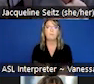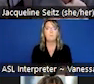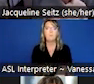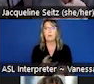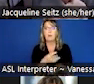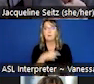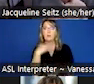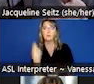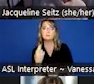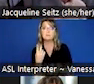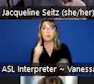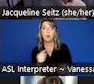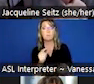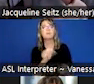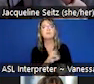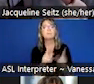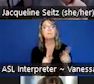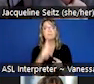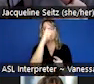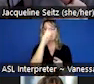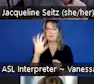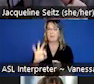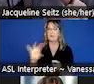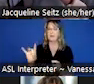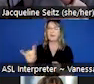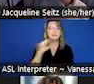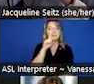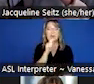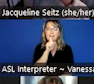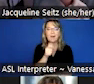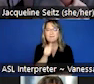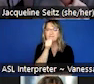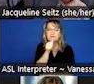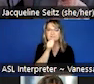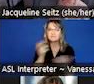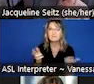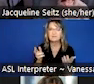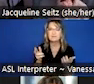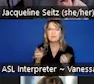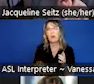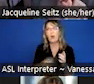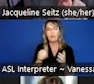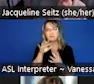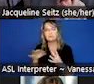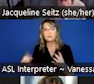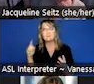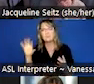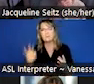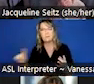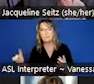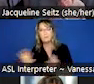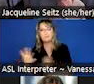of harm if individuals perceive that 988 is not a confidential alternative to 911? So we've seen some social